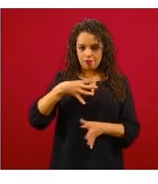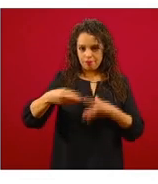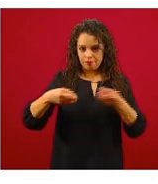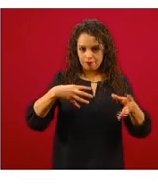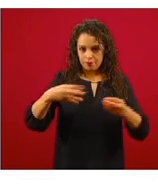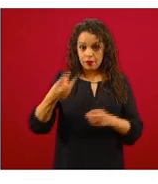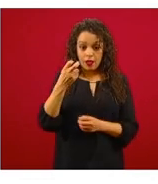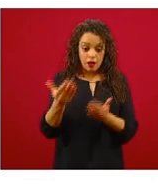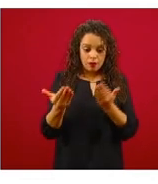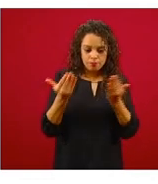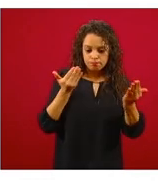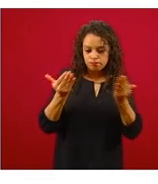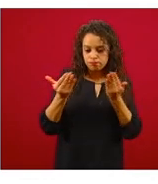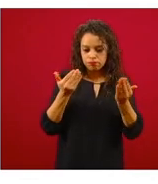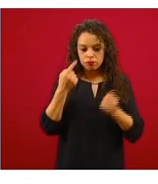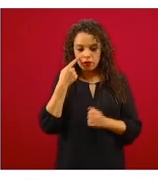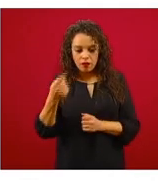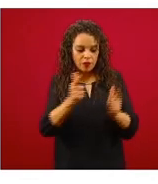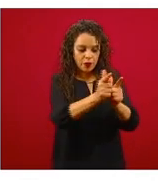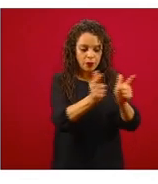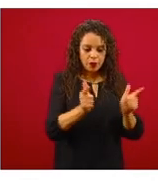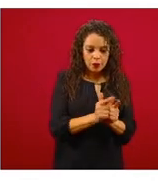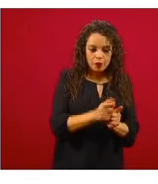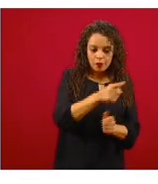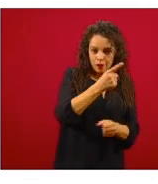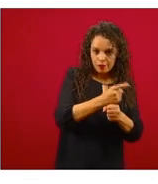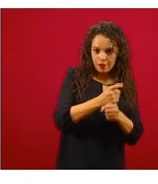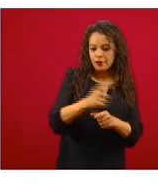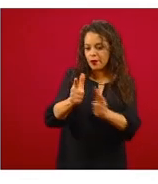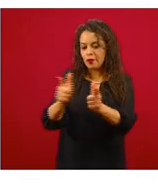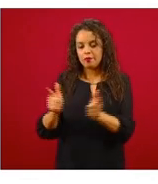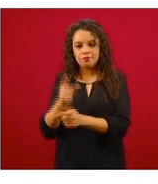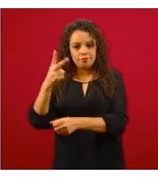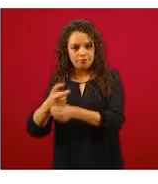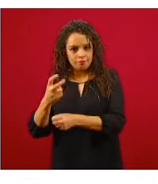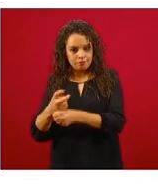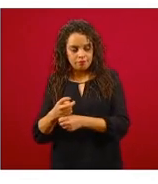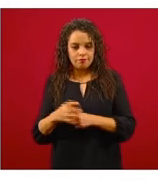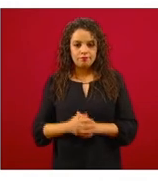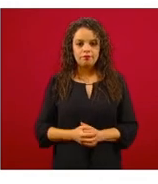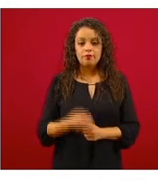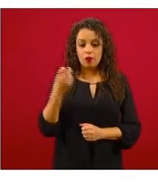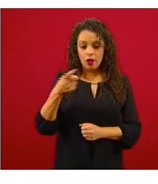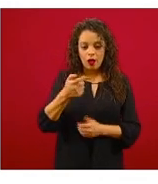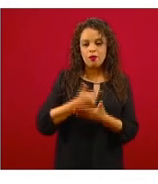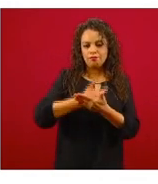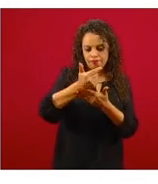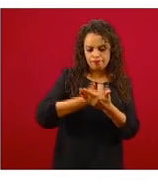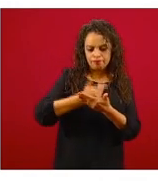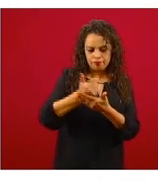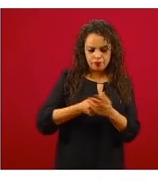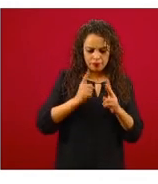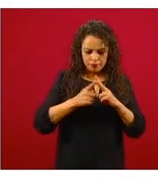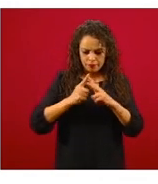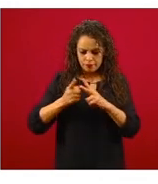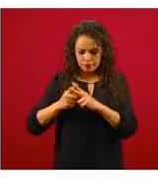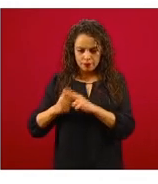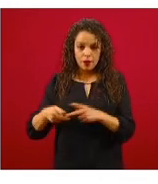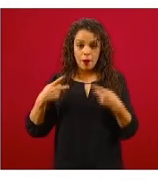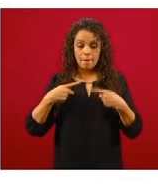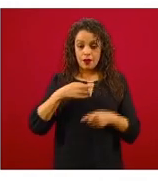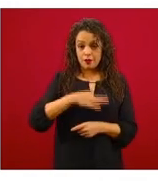different variables, a series of variables, and we see how they affect each group. We take a look at the logistics, we talk to